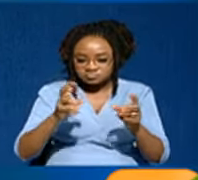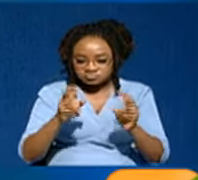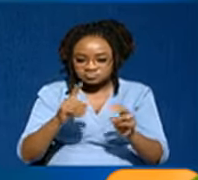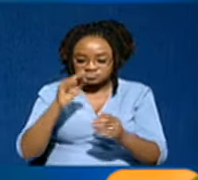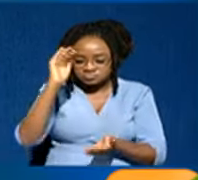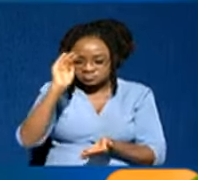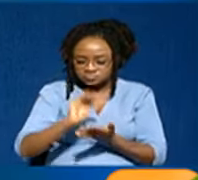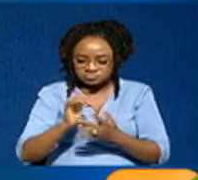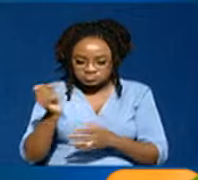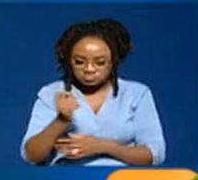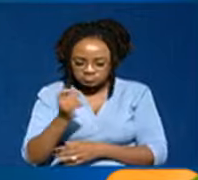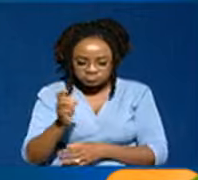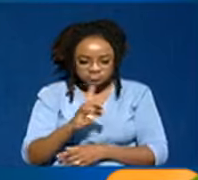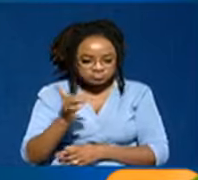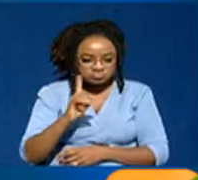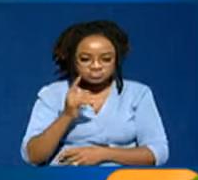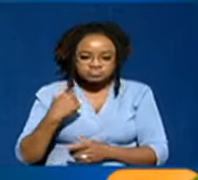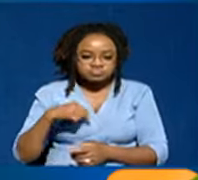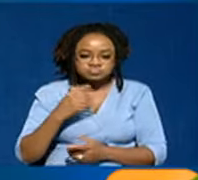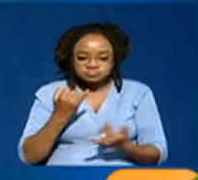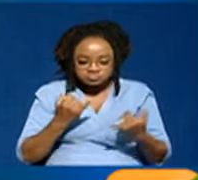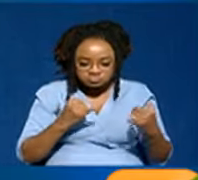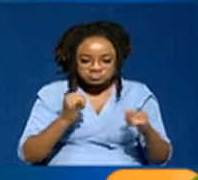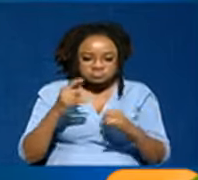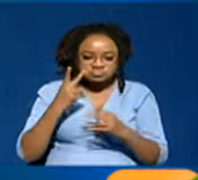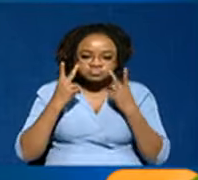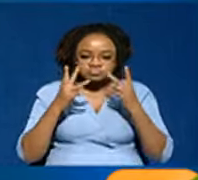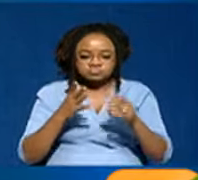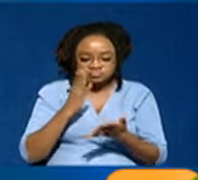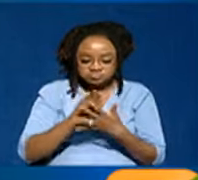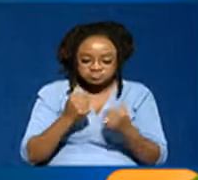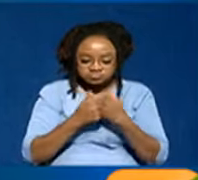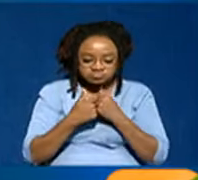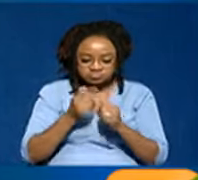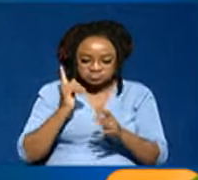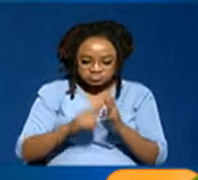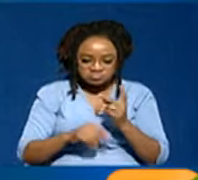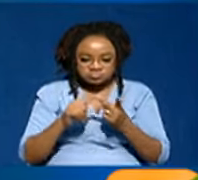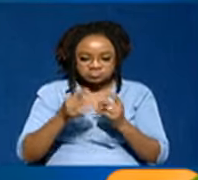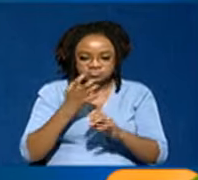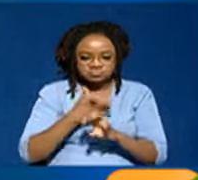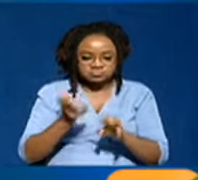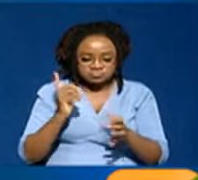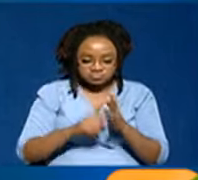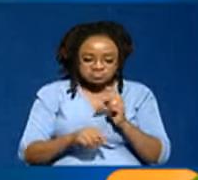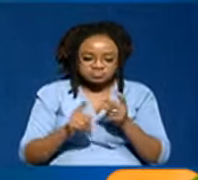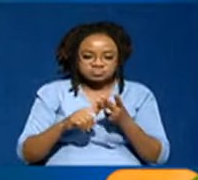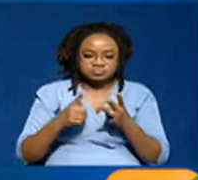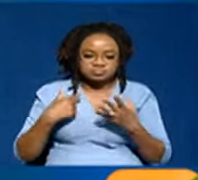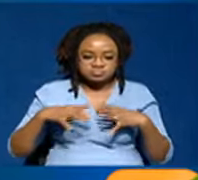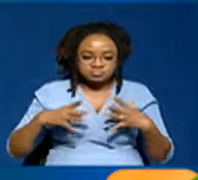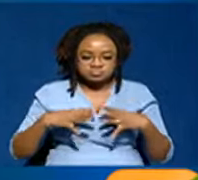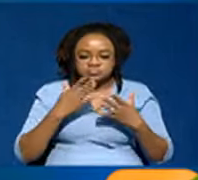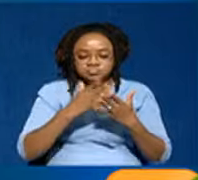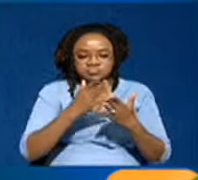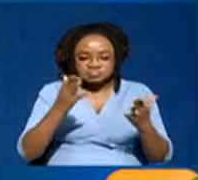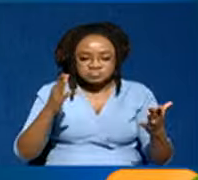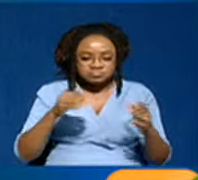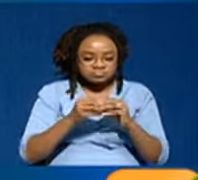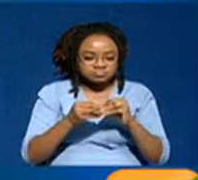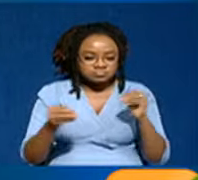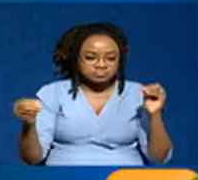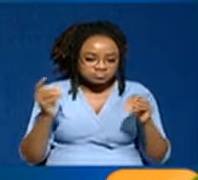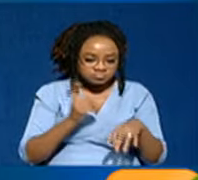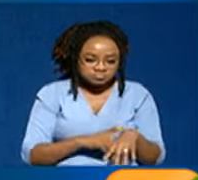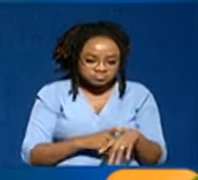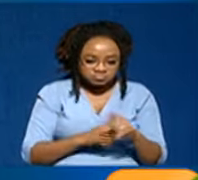anything. It is just an issue of trying to look at difficulties. At the same time, we are looking at an issue where people are staying out for so long. Yeah. And at the same